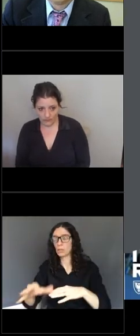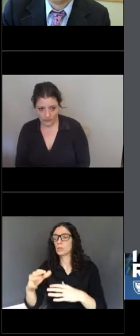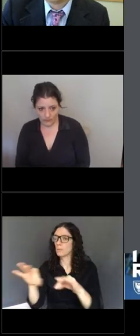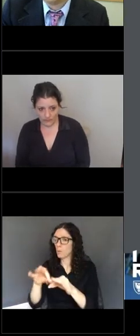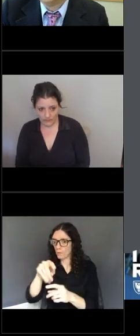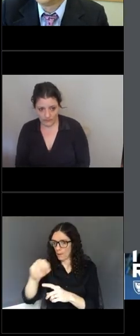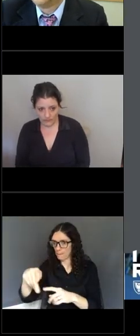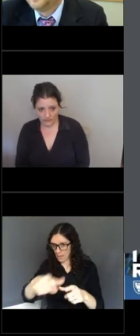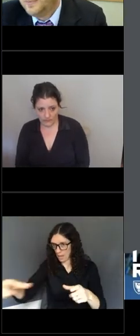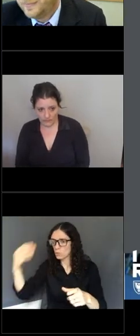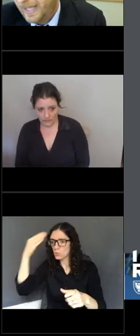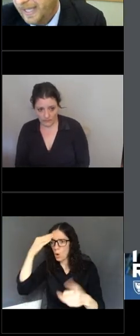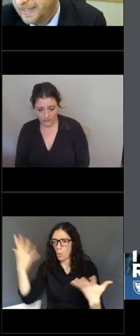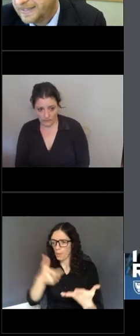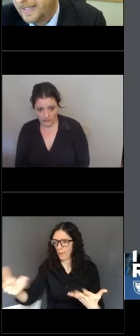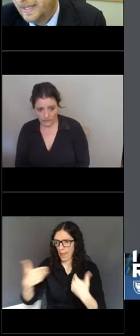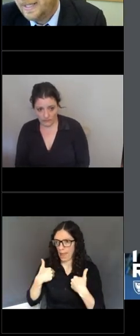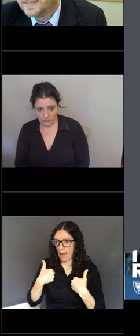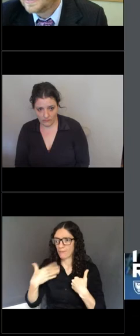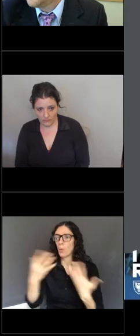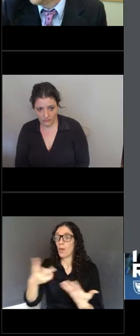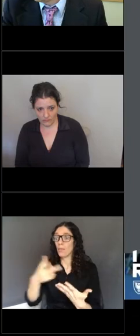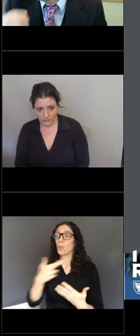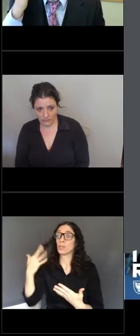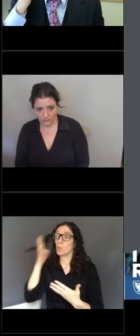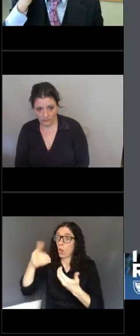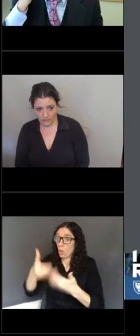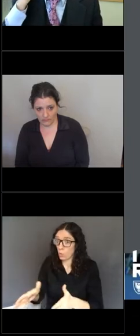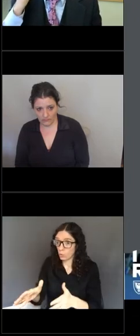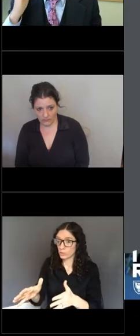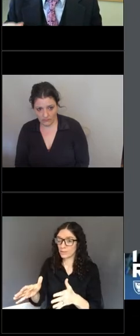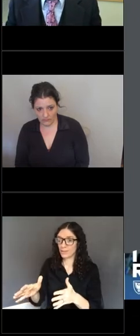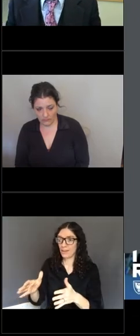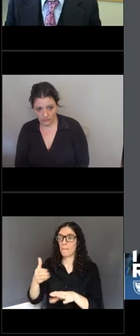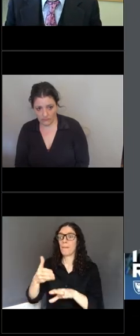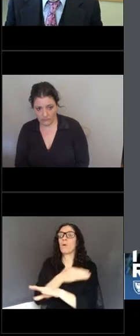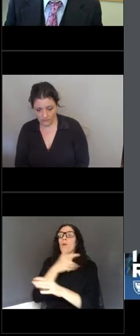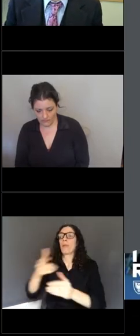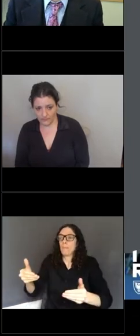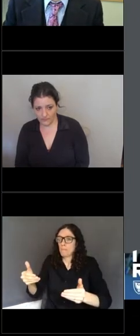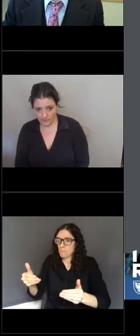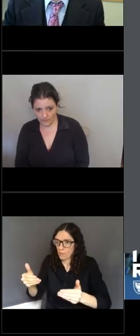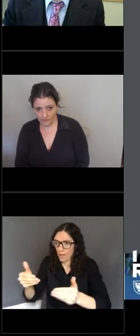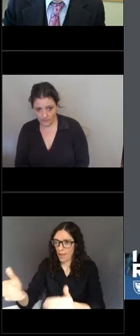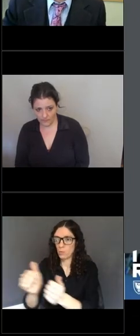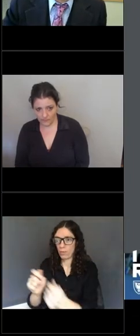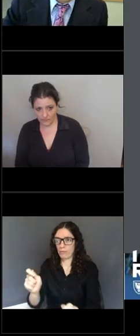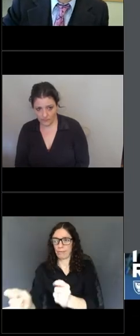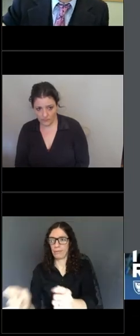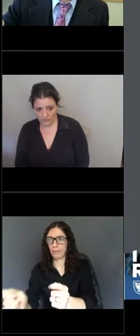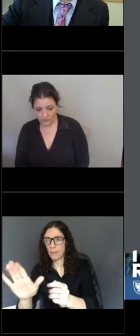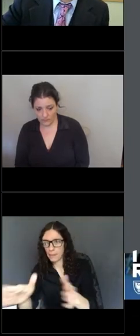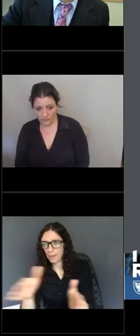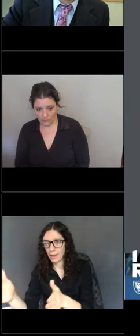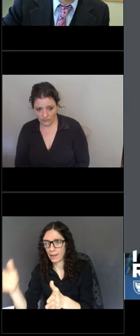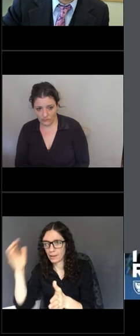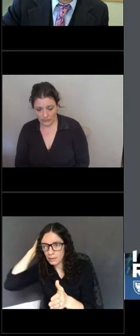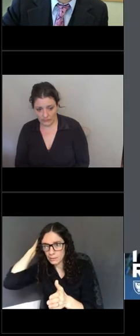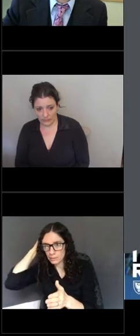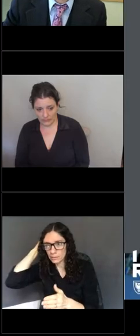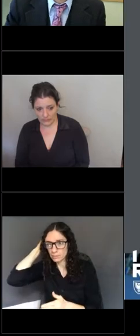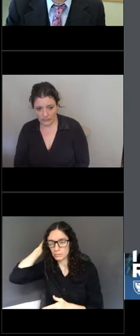risk before being able to move ahead and discovering or figuring out a way to be able to actually adapt